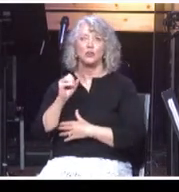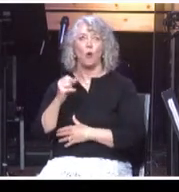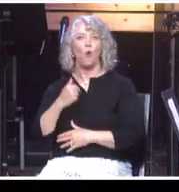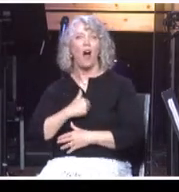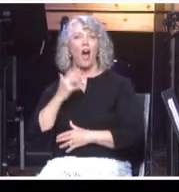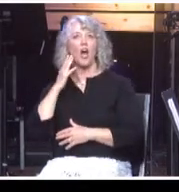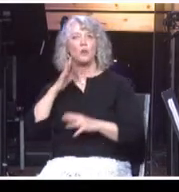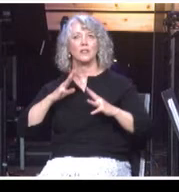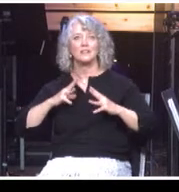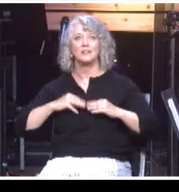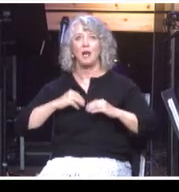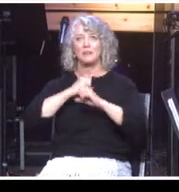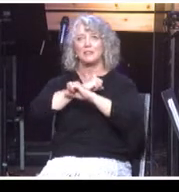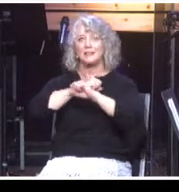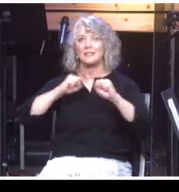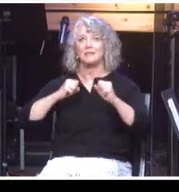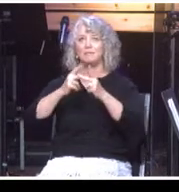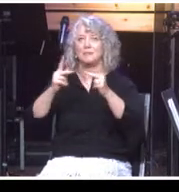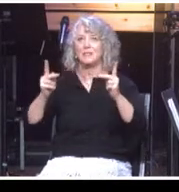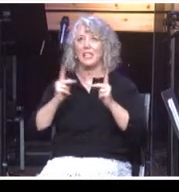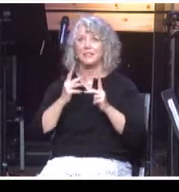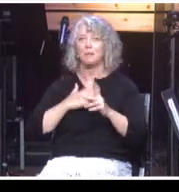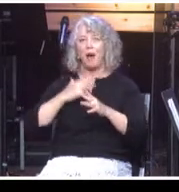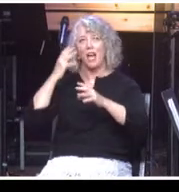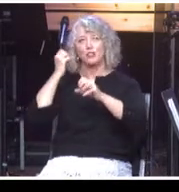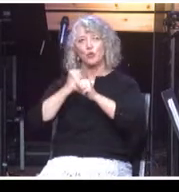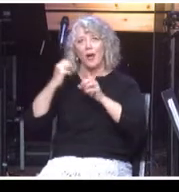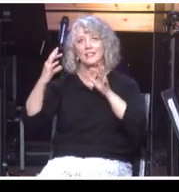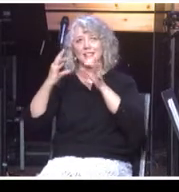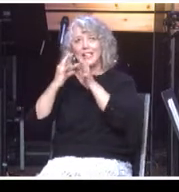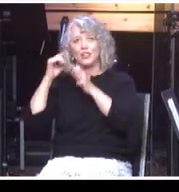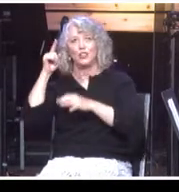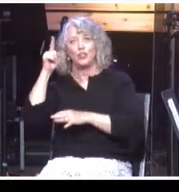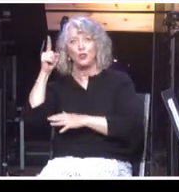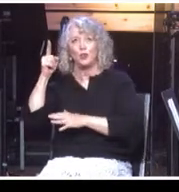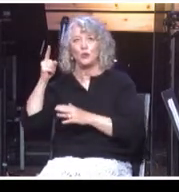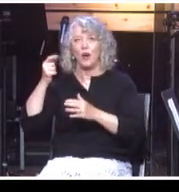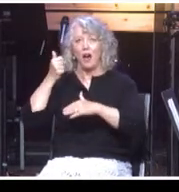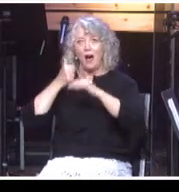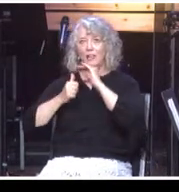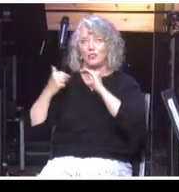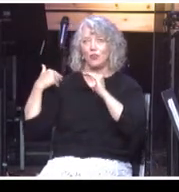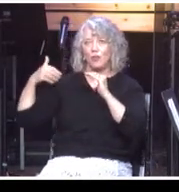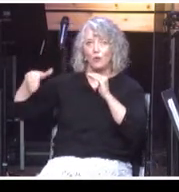I will put my trust under the shadow of your wings.